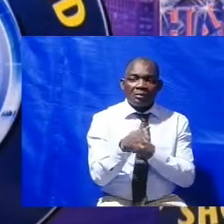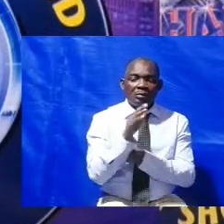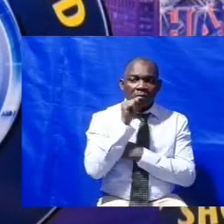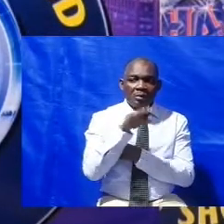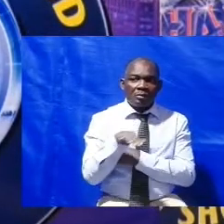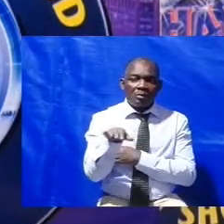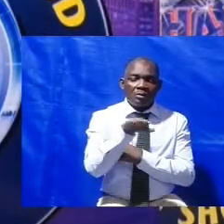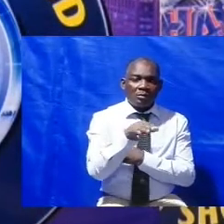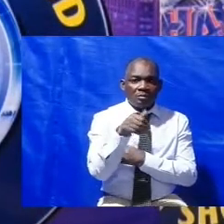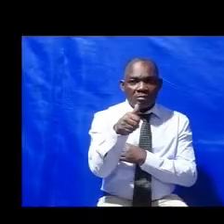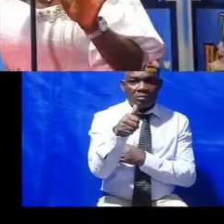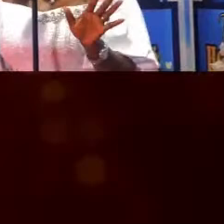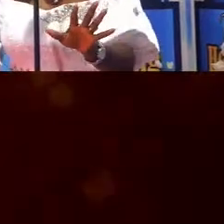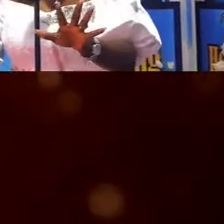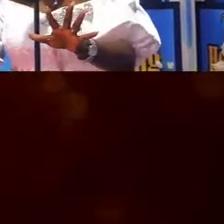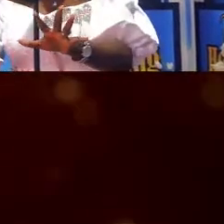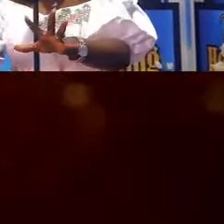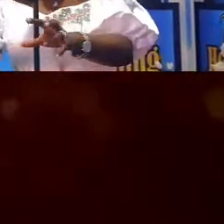God richly bless you.